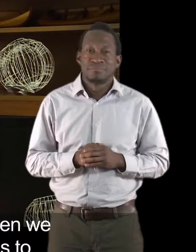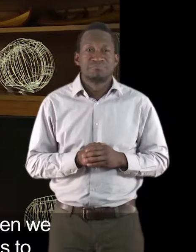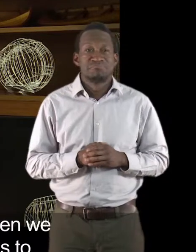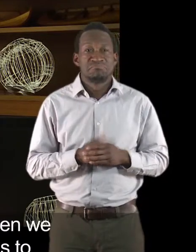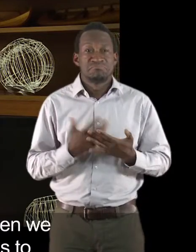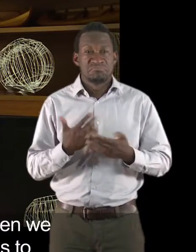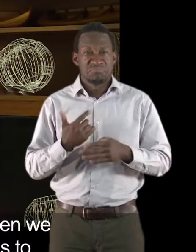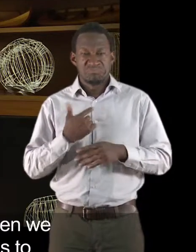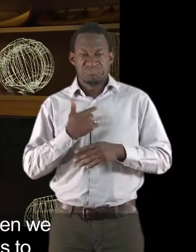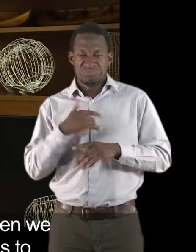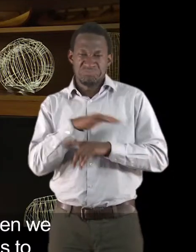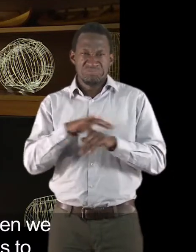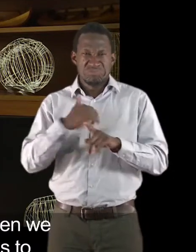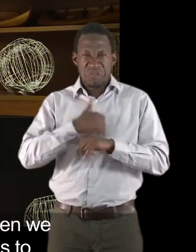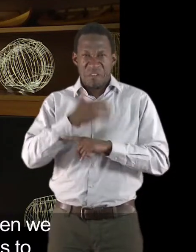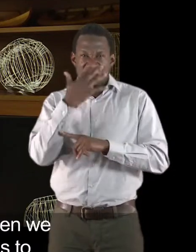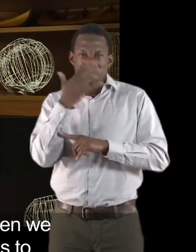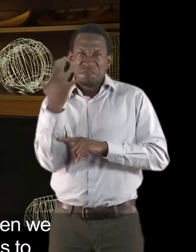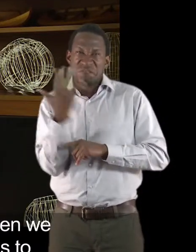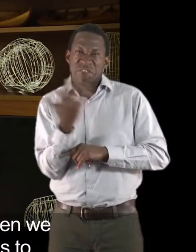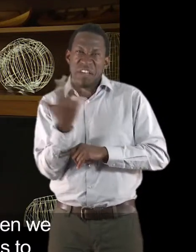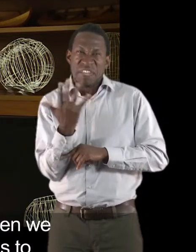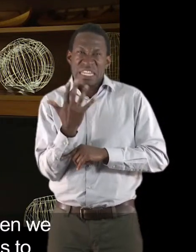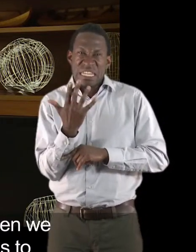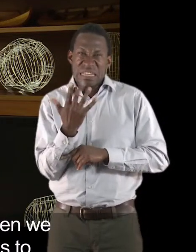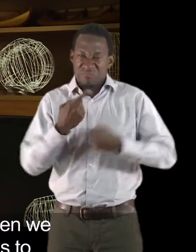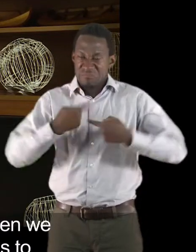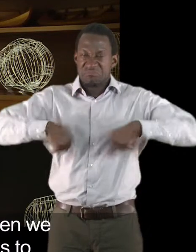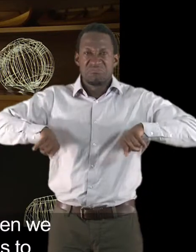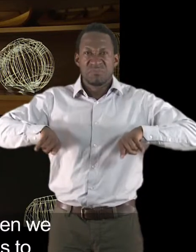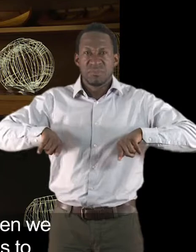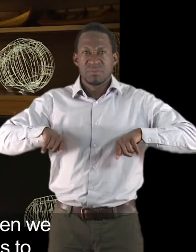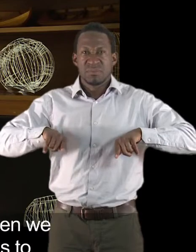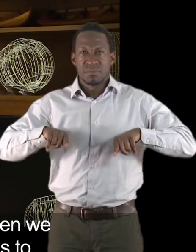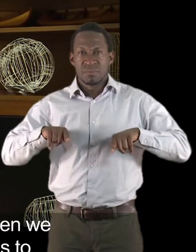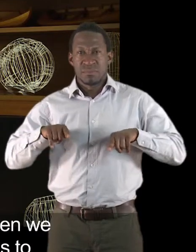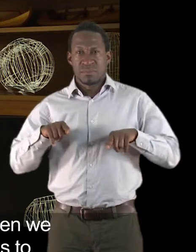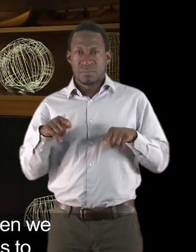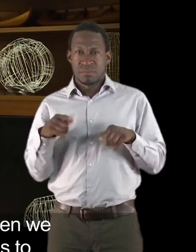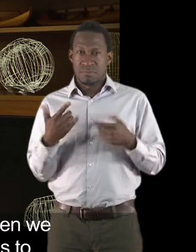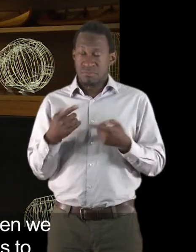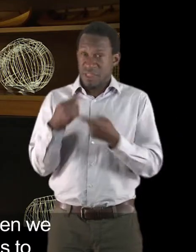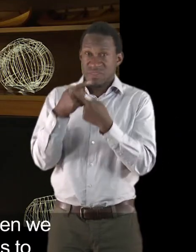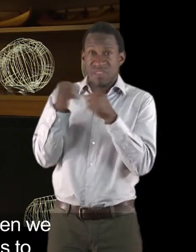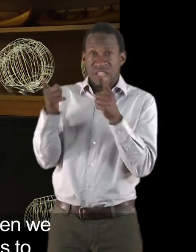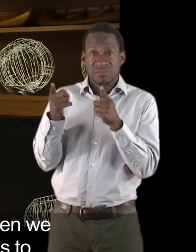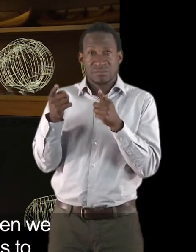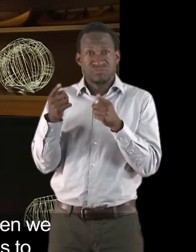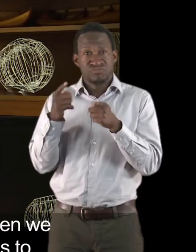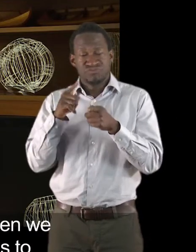they made an effort when we were in our sort of late 15s